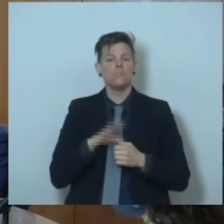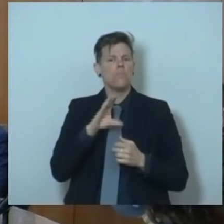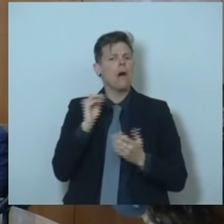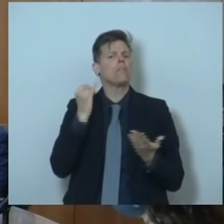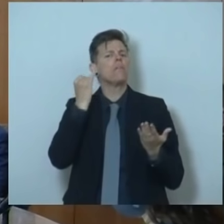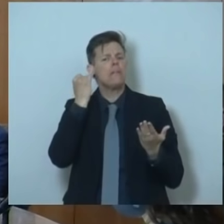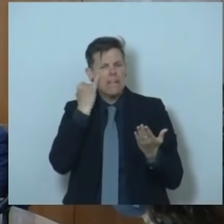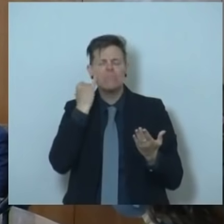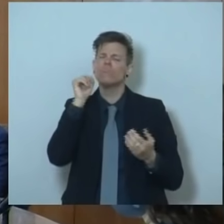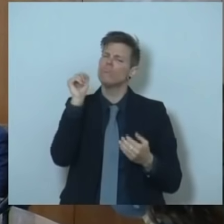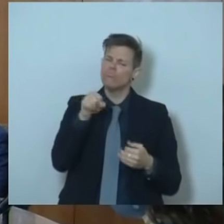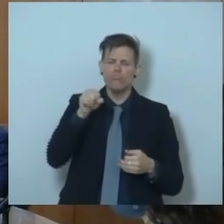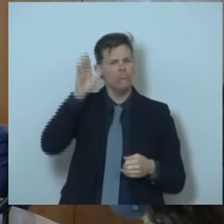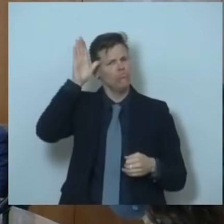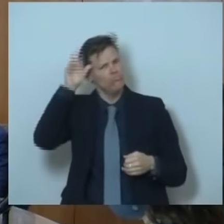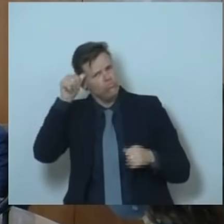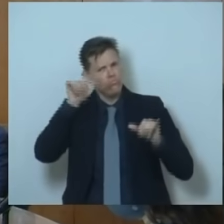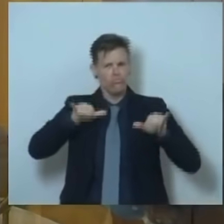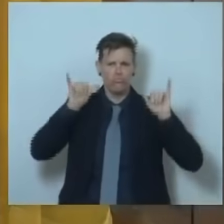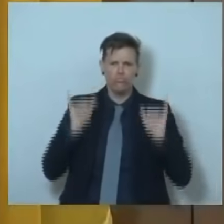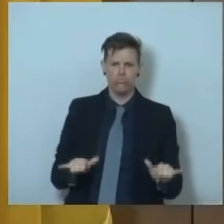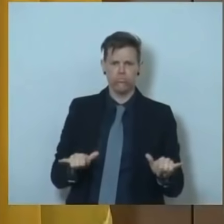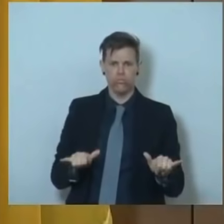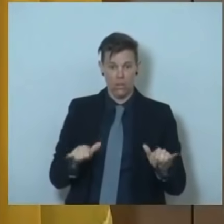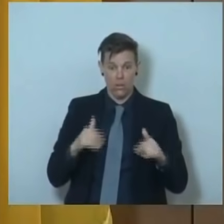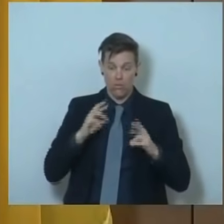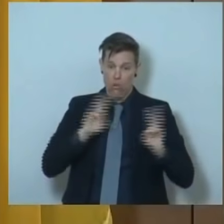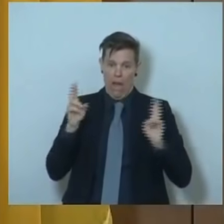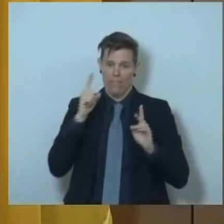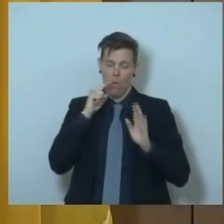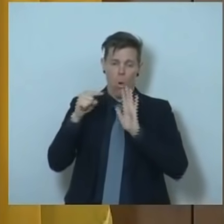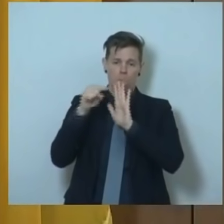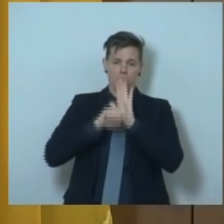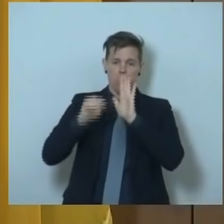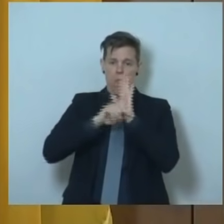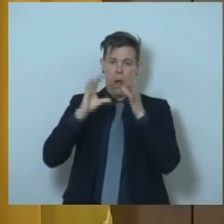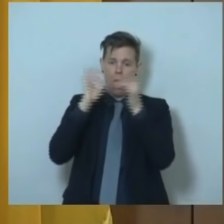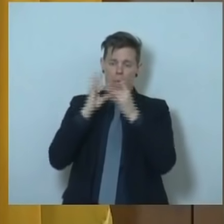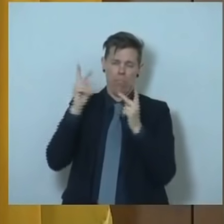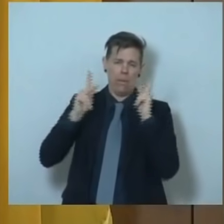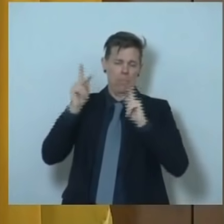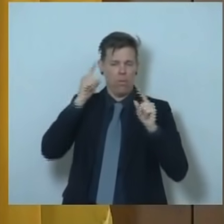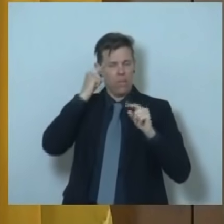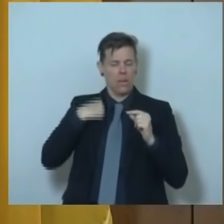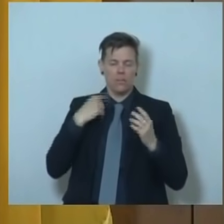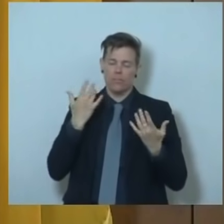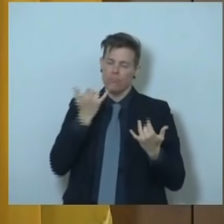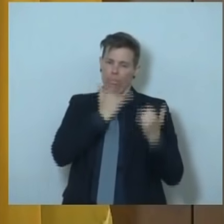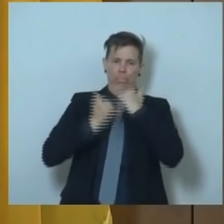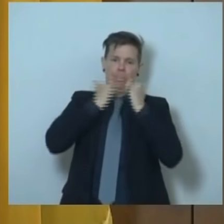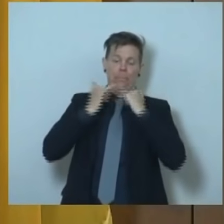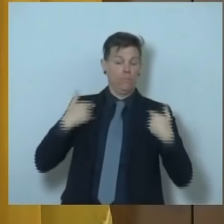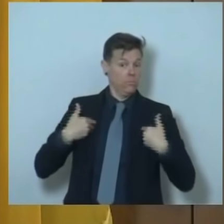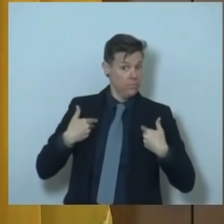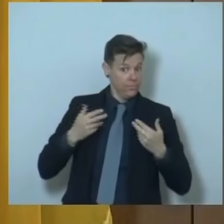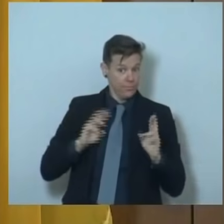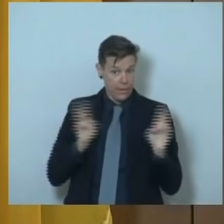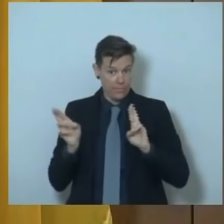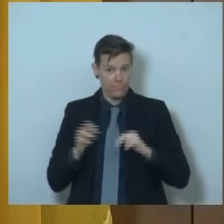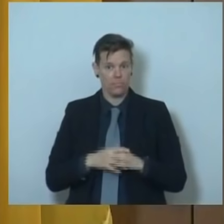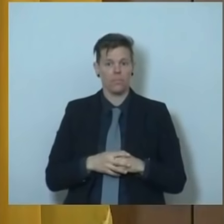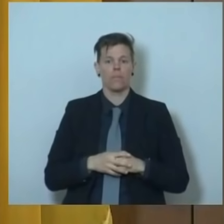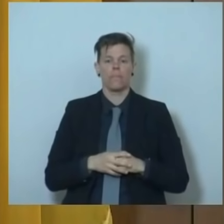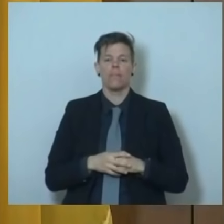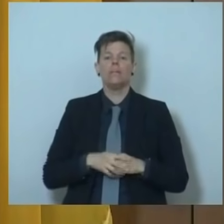order in place? So the short and quick answer is yes, I'm prepared for